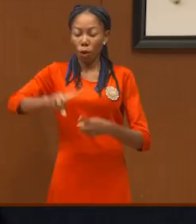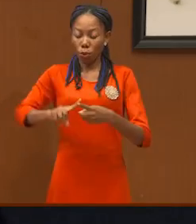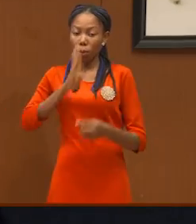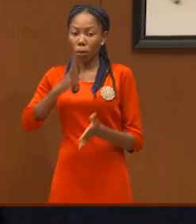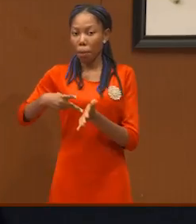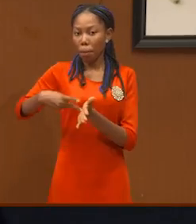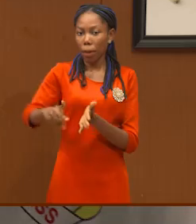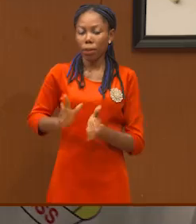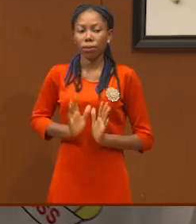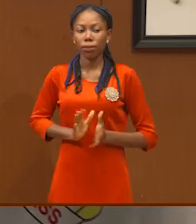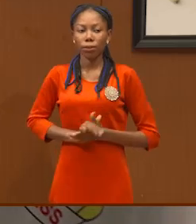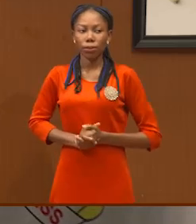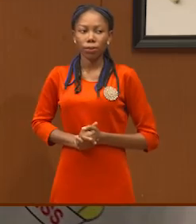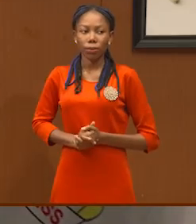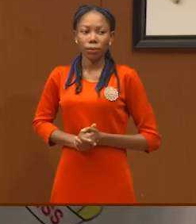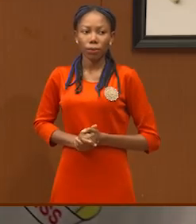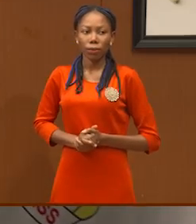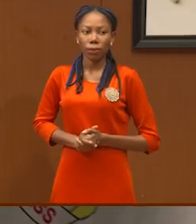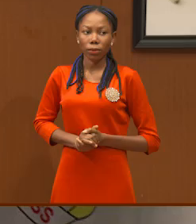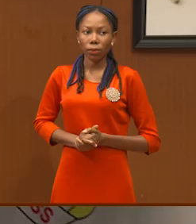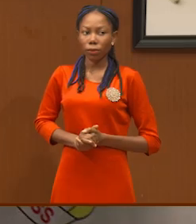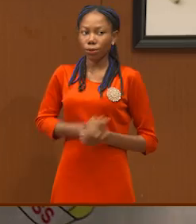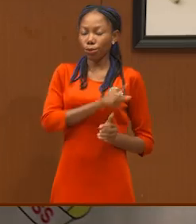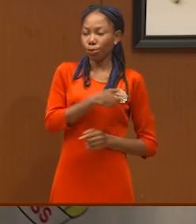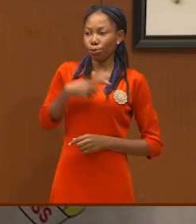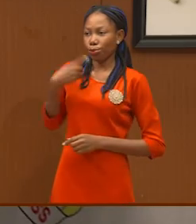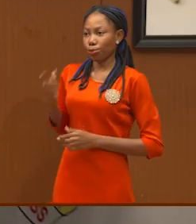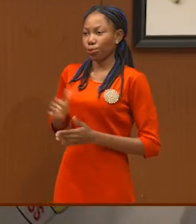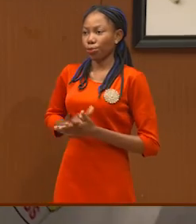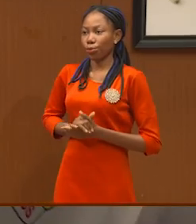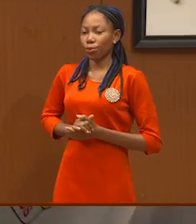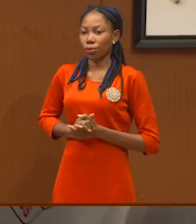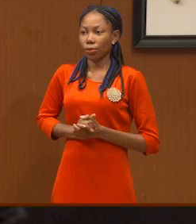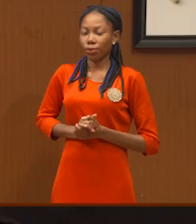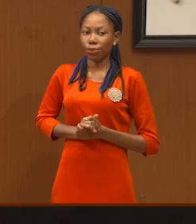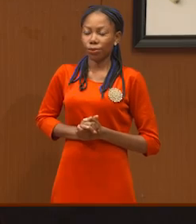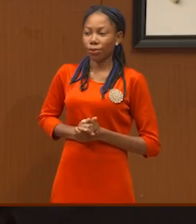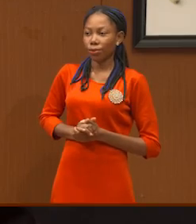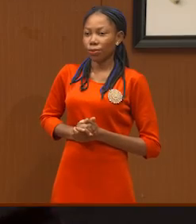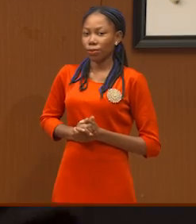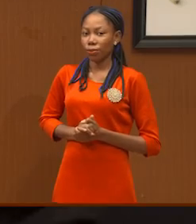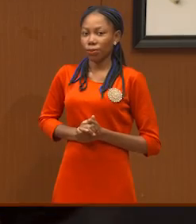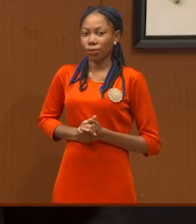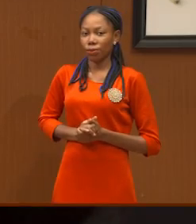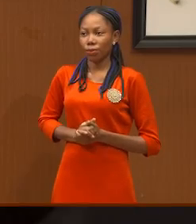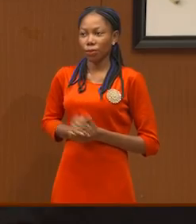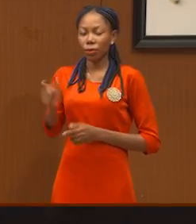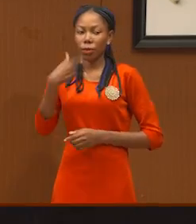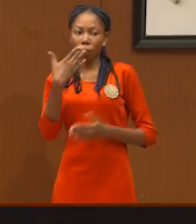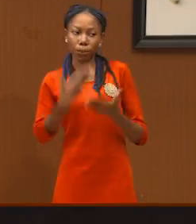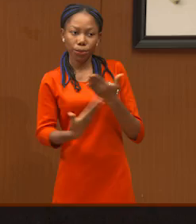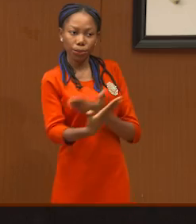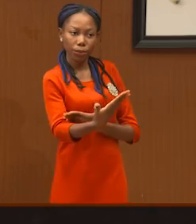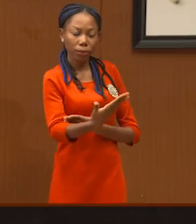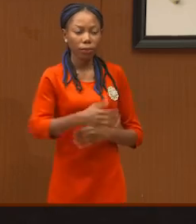can be settled. Okay. So, what do you have to say to this, Leo? Good morning.